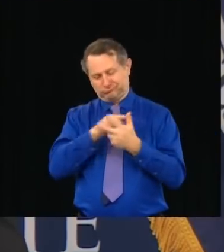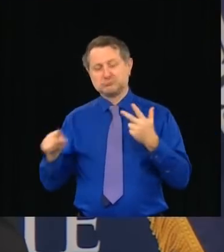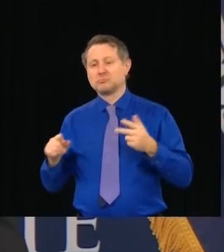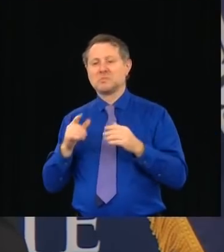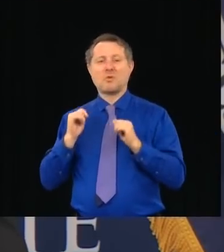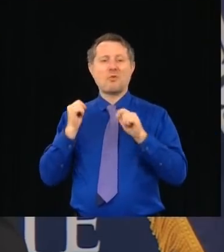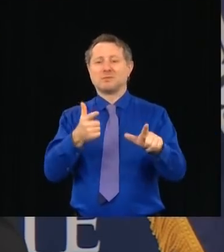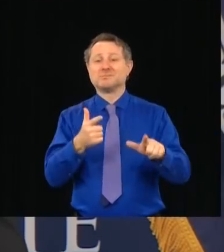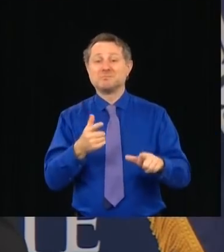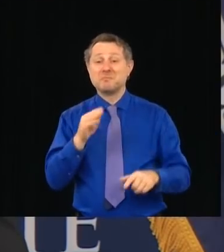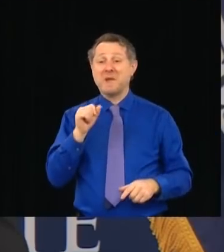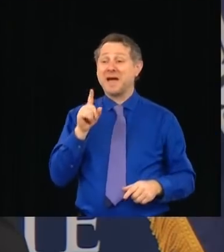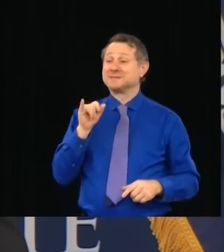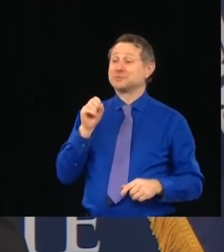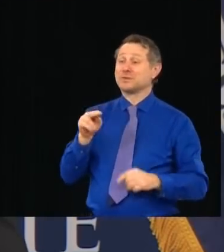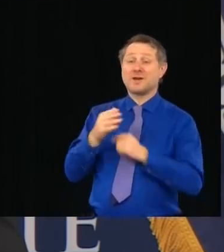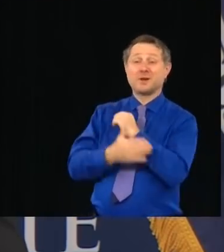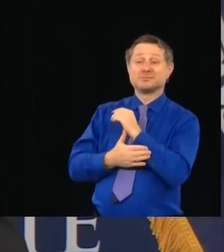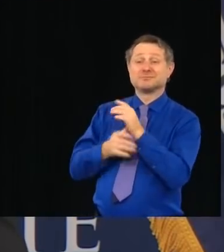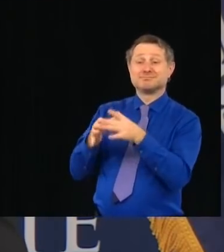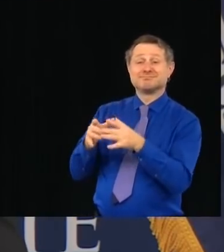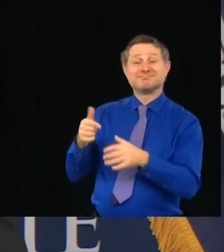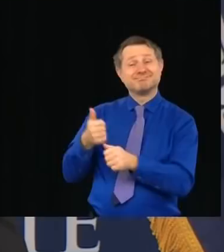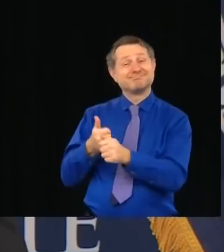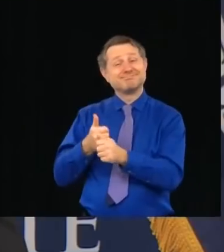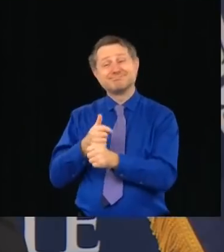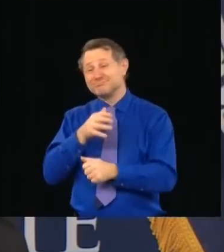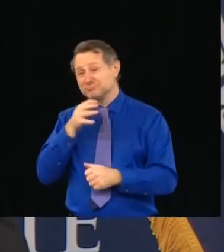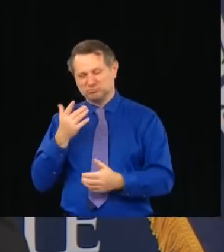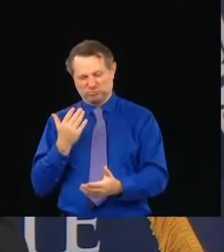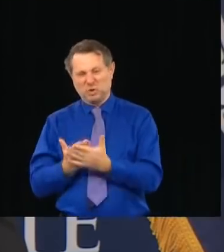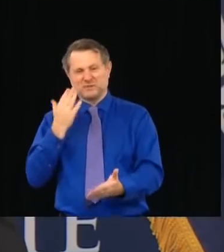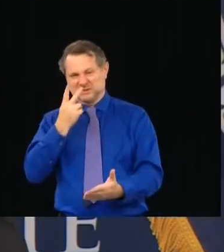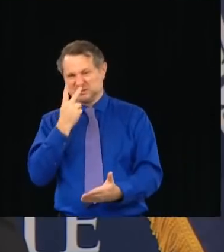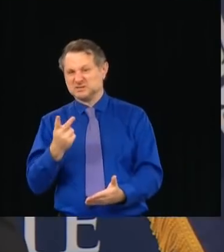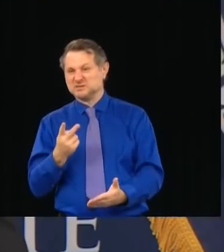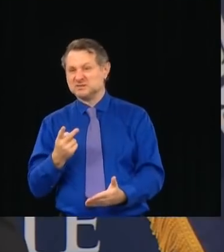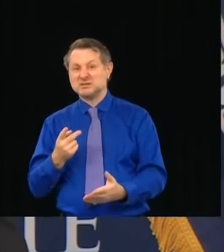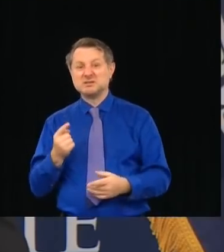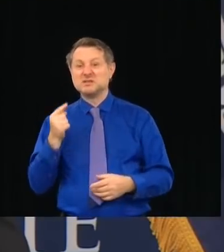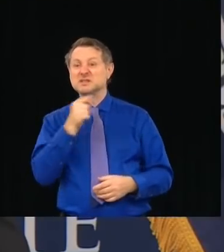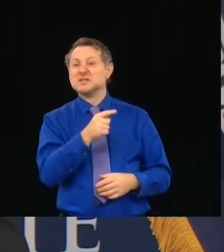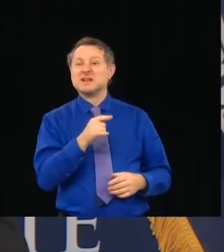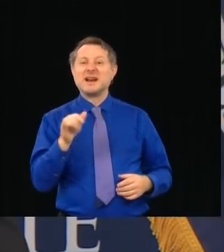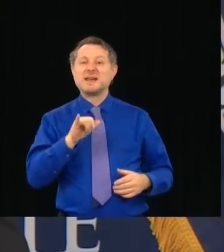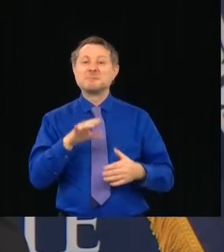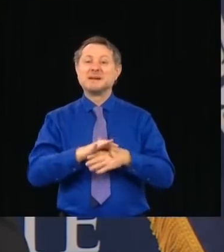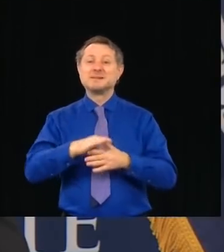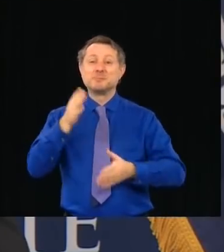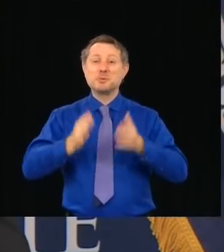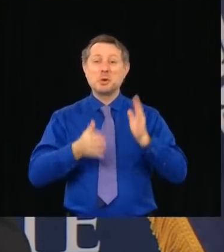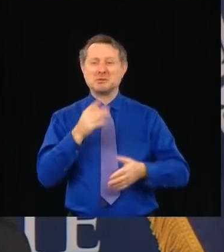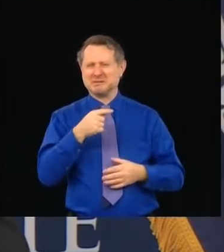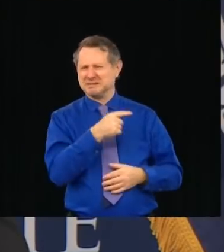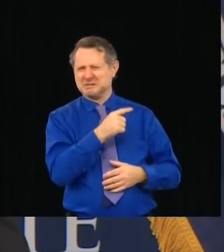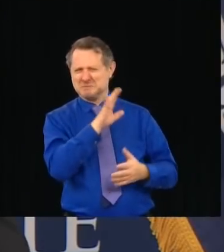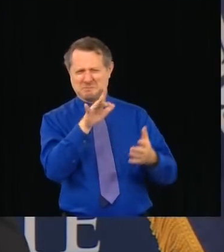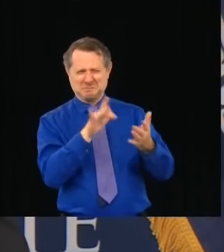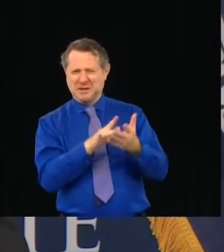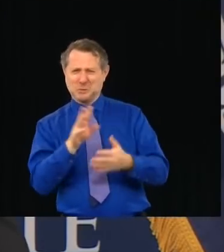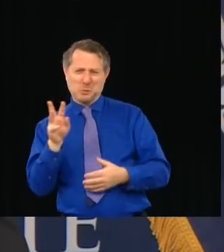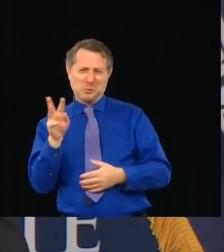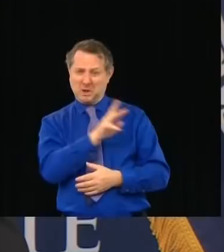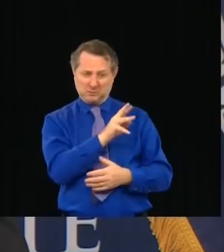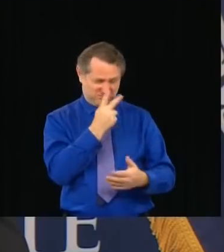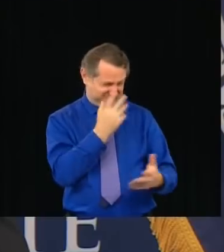what these meat processing plants in Middle America say. In rural communities, one person.